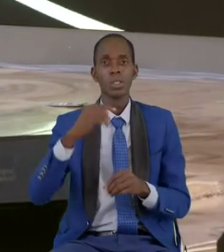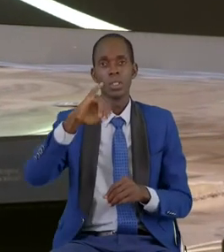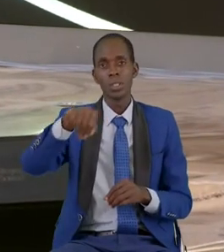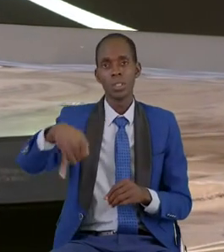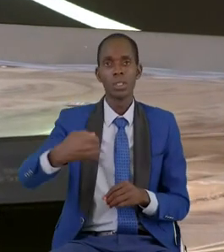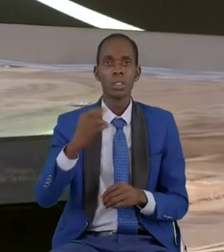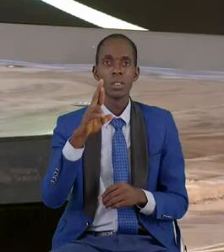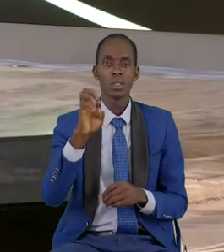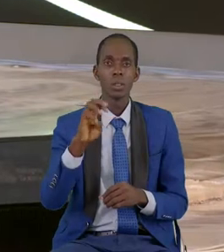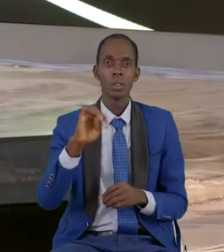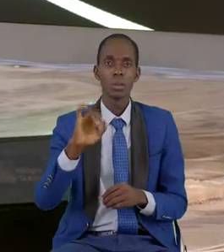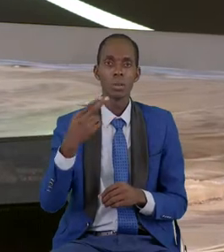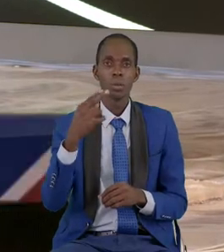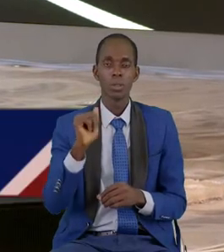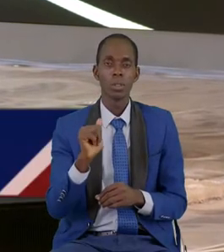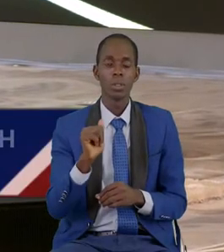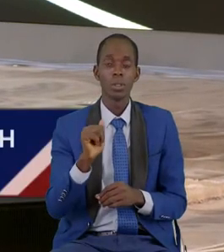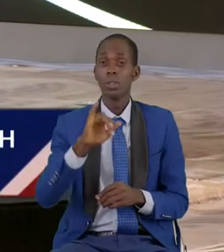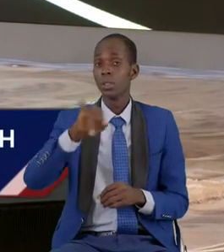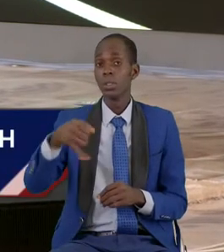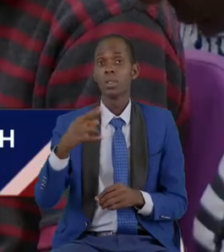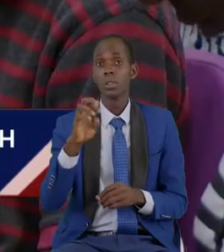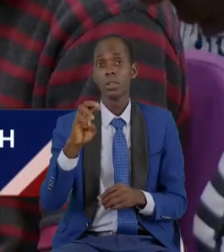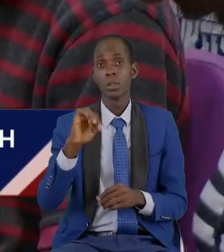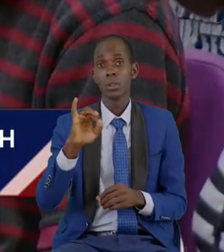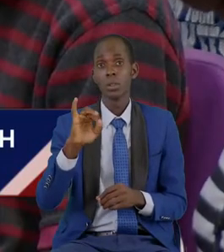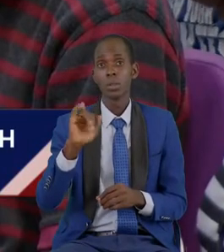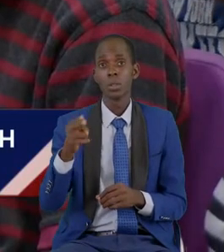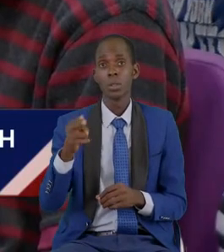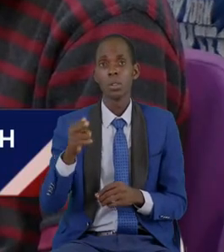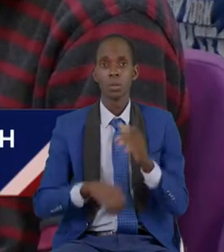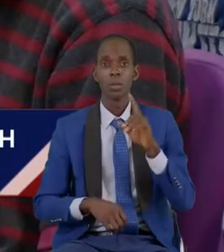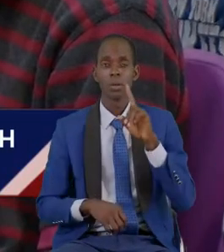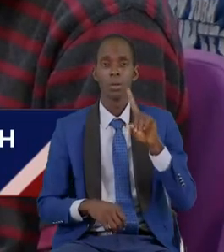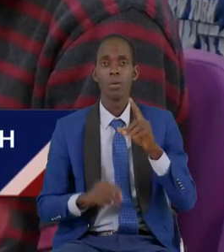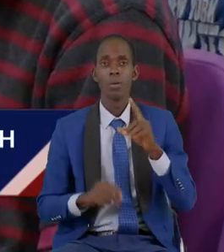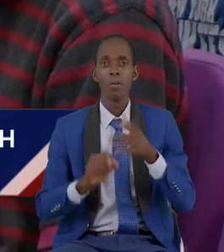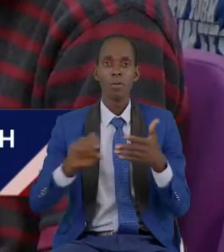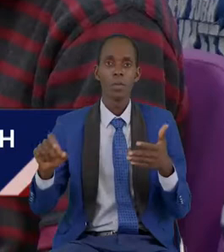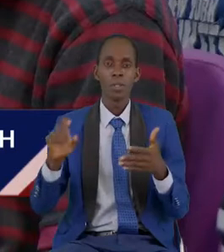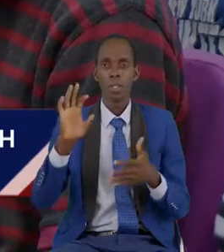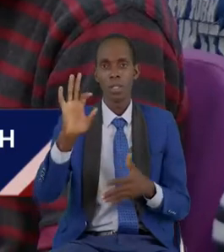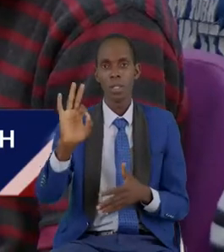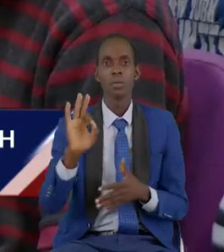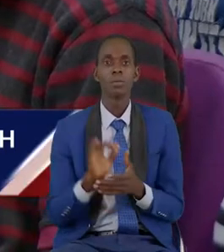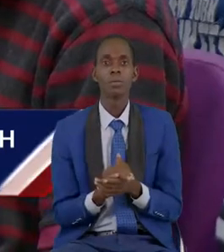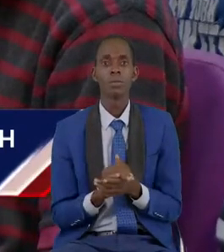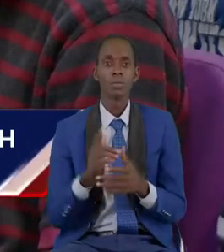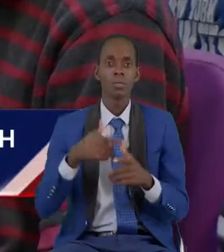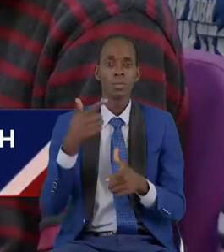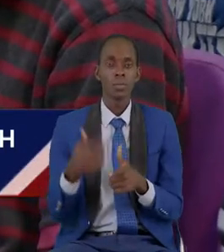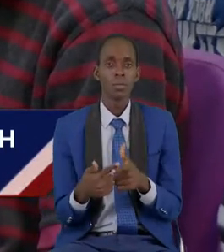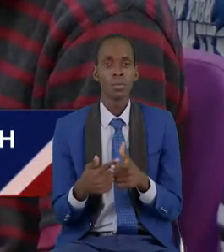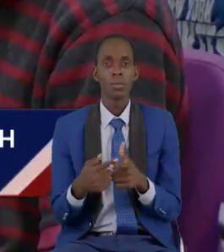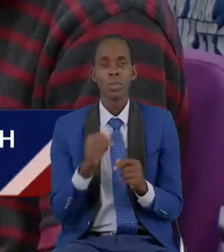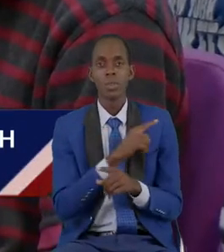1, reading from verse 9. Jeremiah chapter 1, verse 9. Then the Lord put